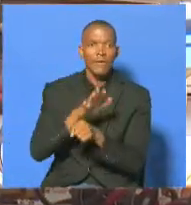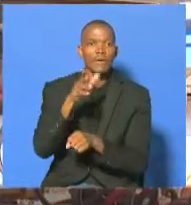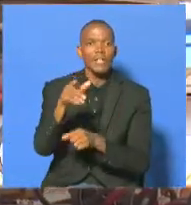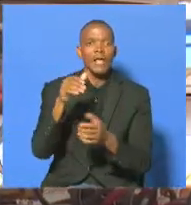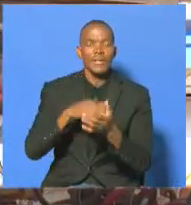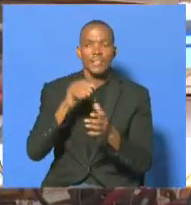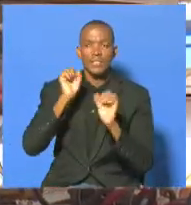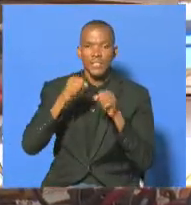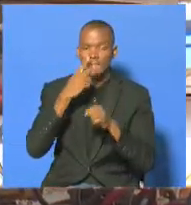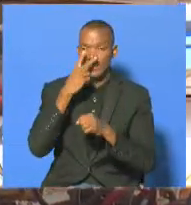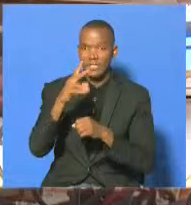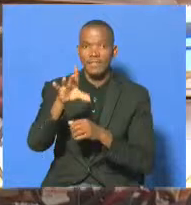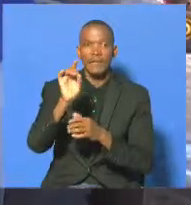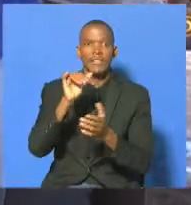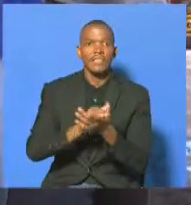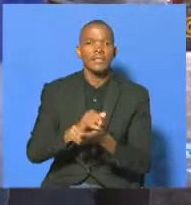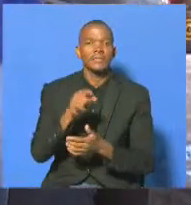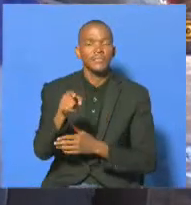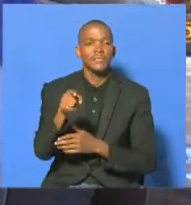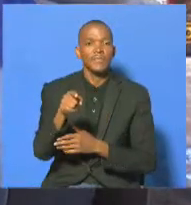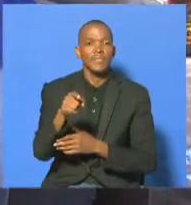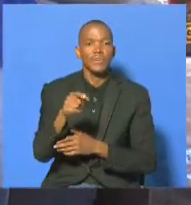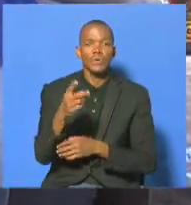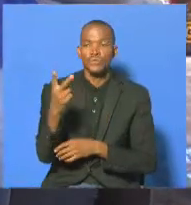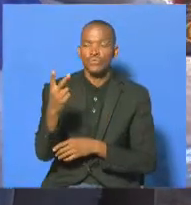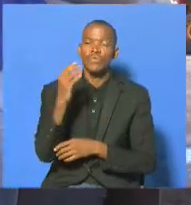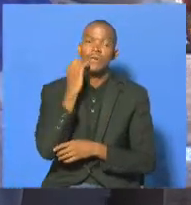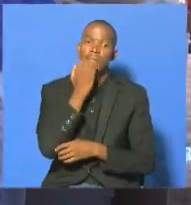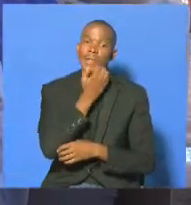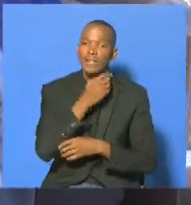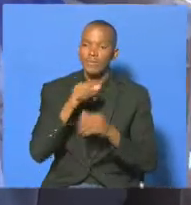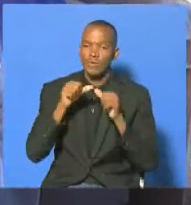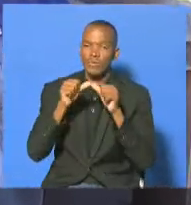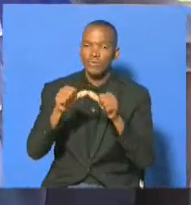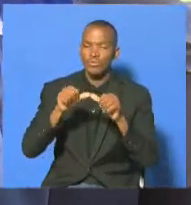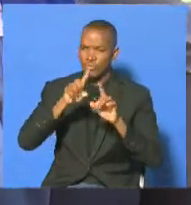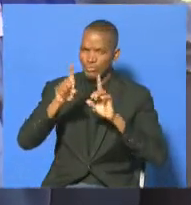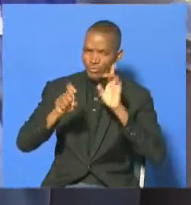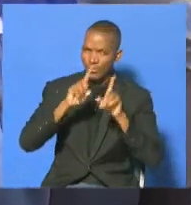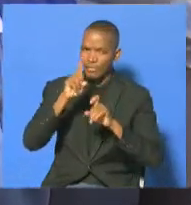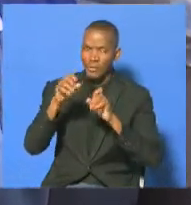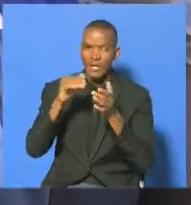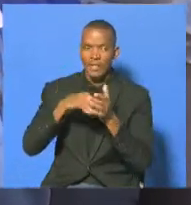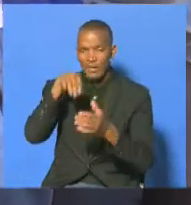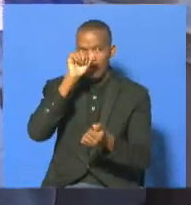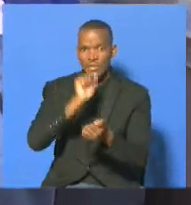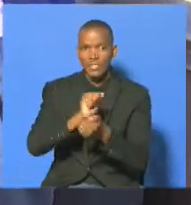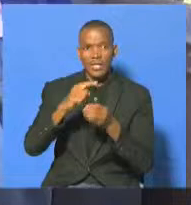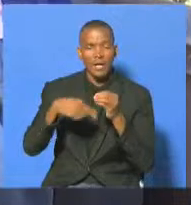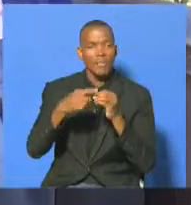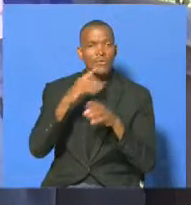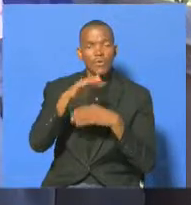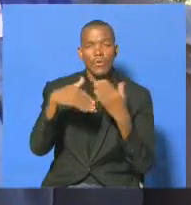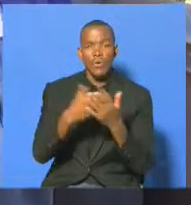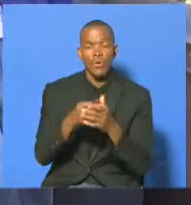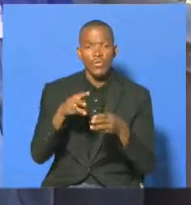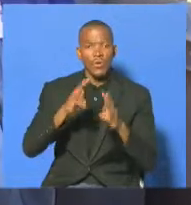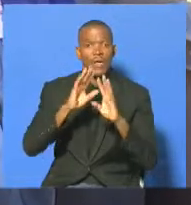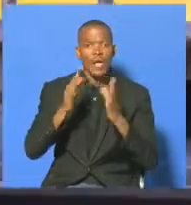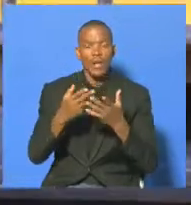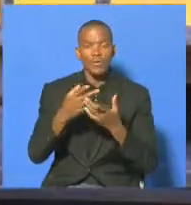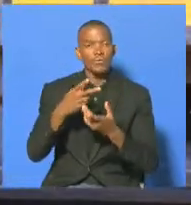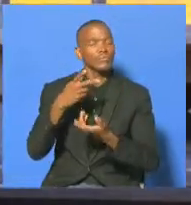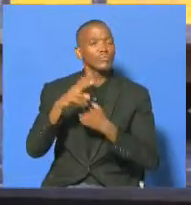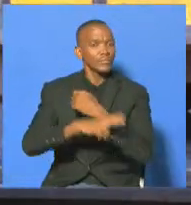bone tsone ditapole tsonetse. The two men are still being questioned by the police on the sophisticated methods to